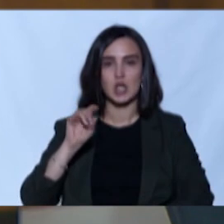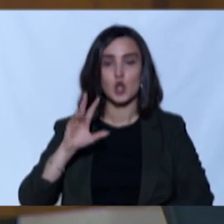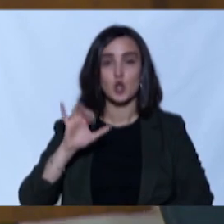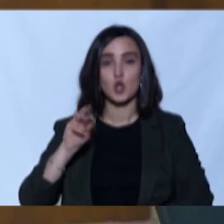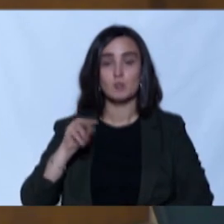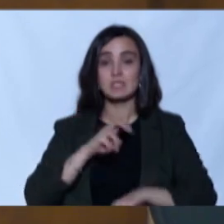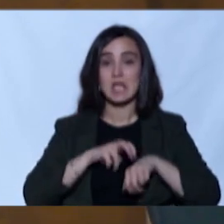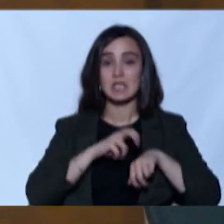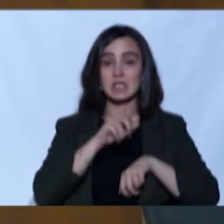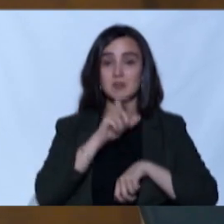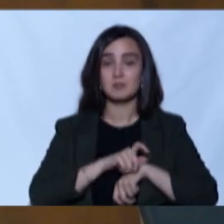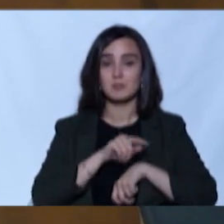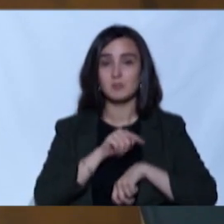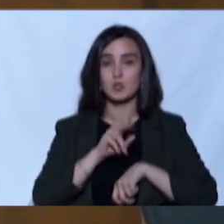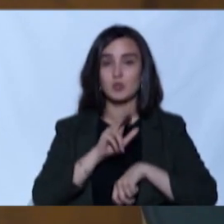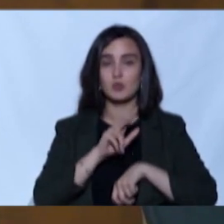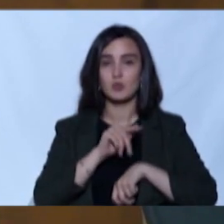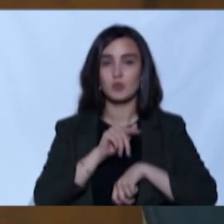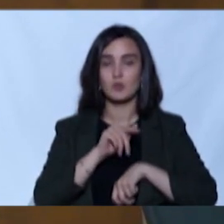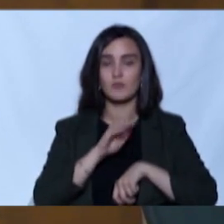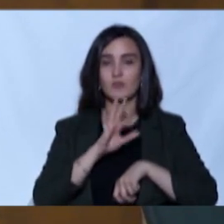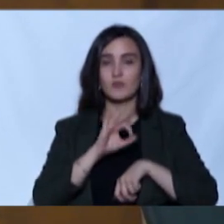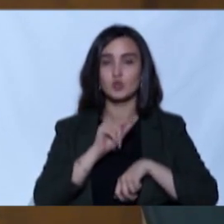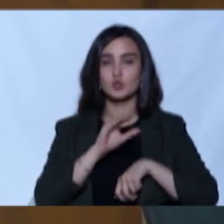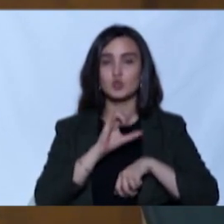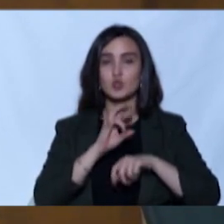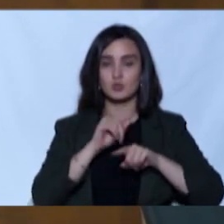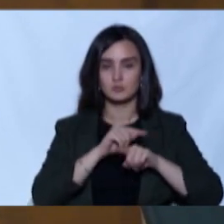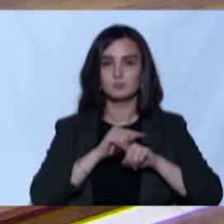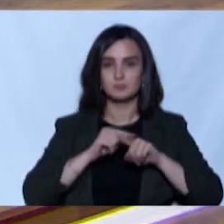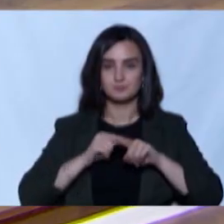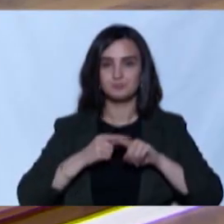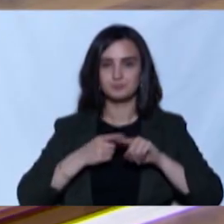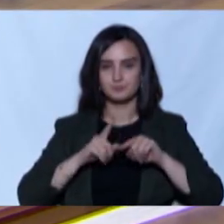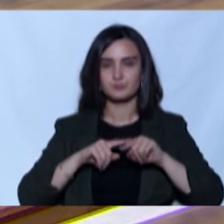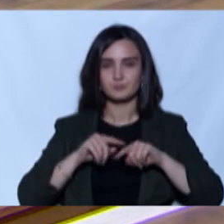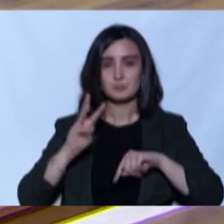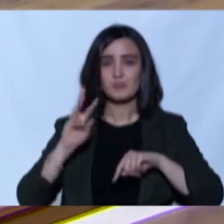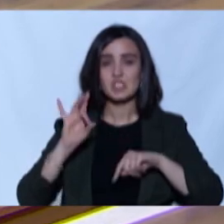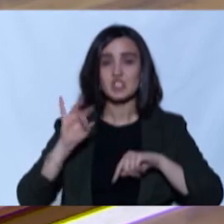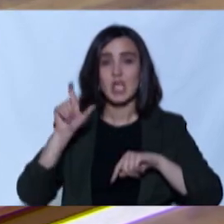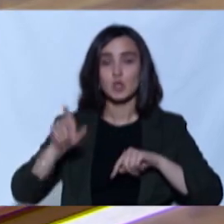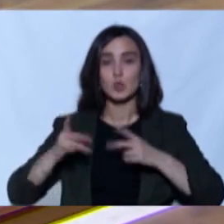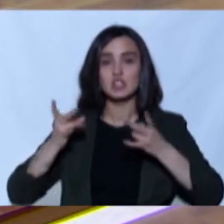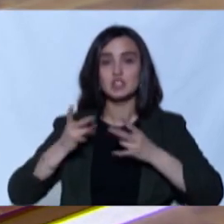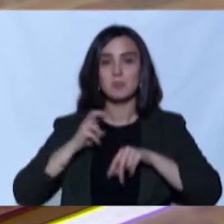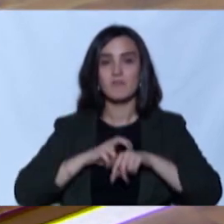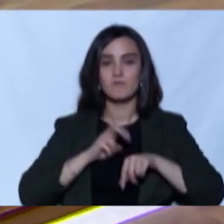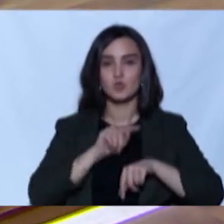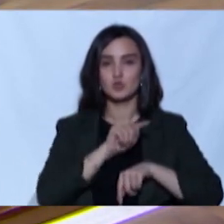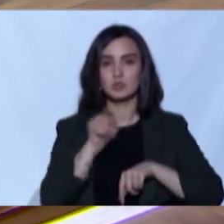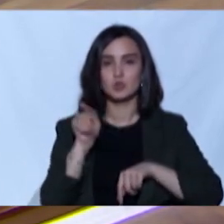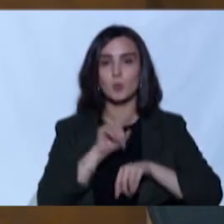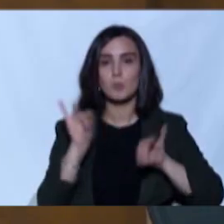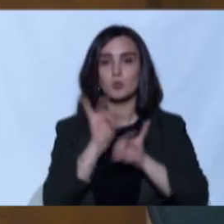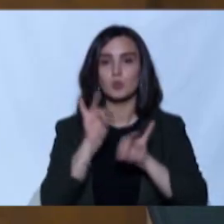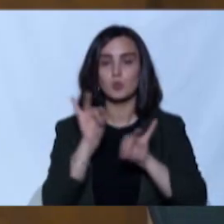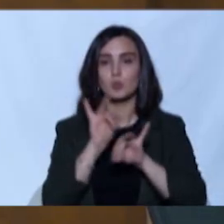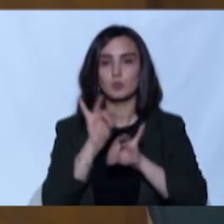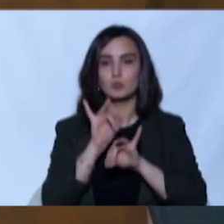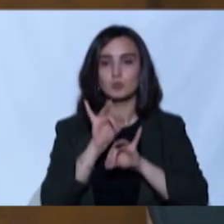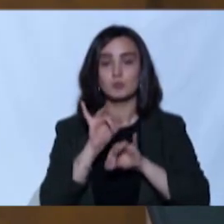Watson is the common touch almost, just as Sherlock needs Dr. Watson to communicate with the rest of the